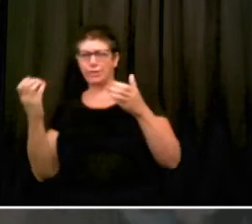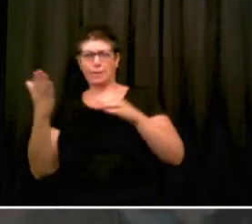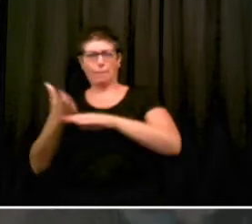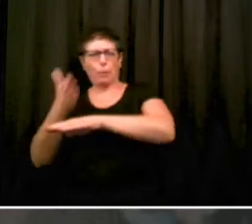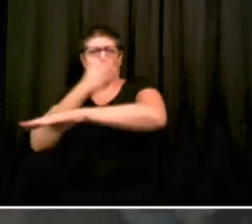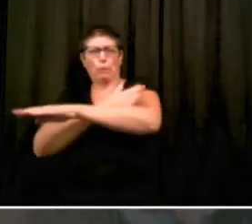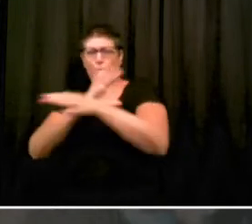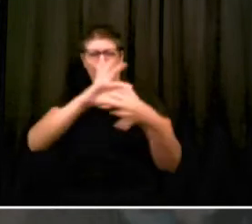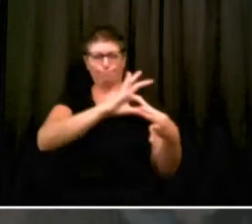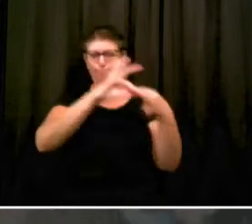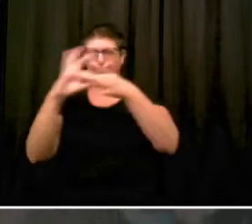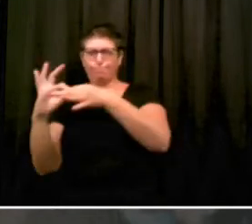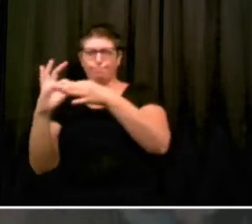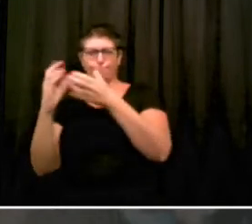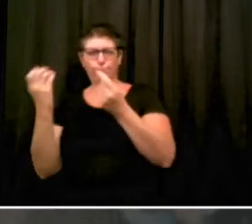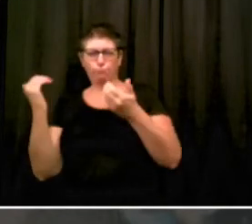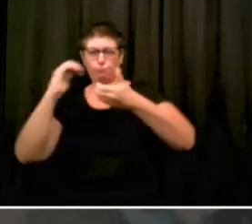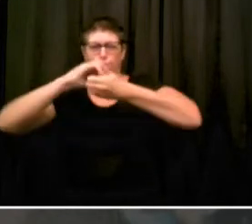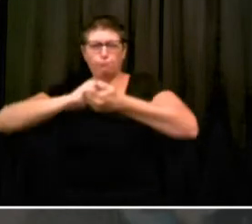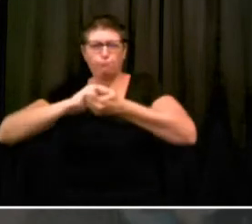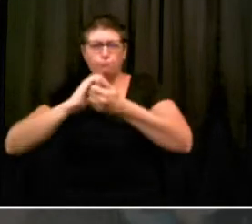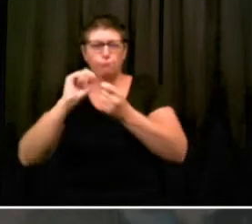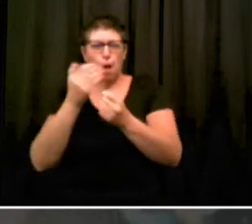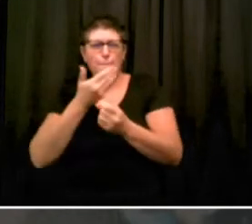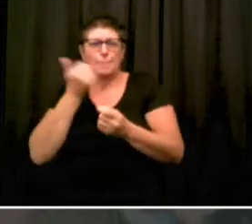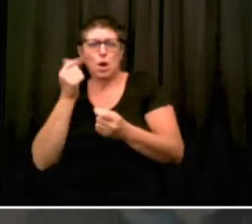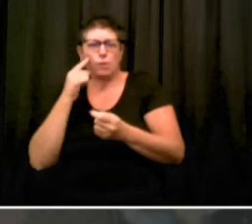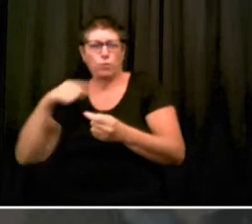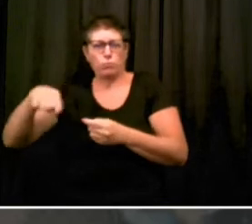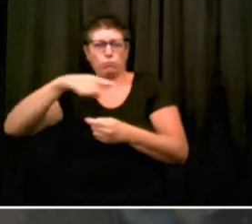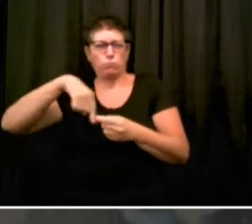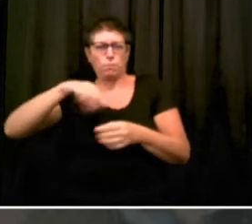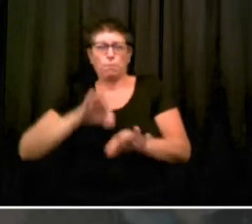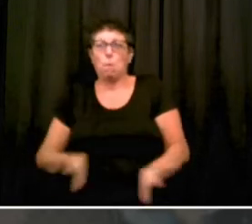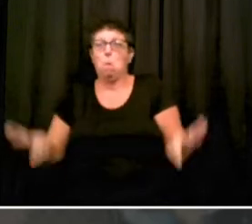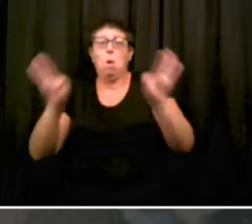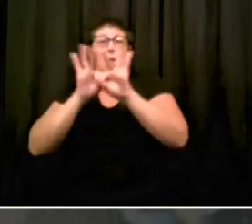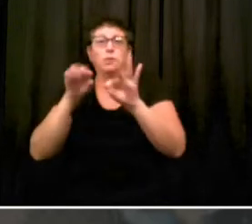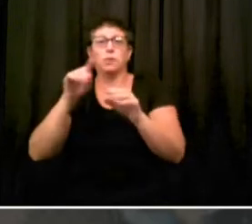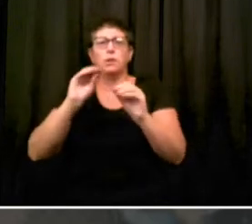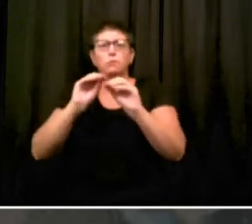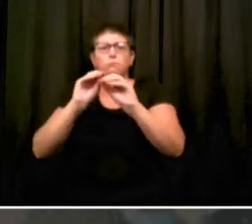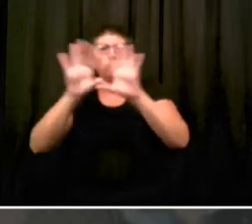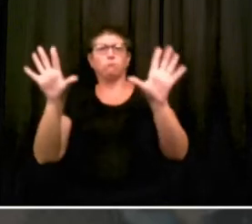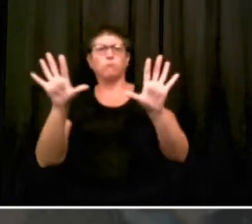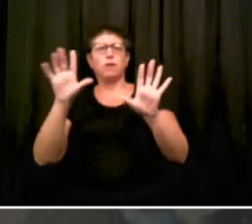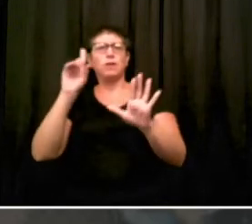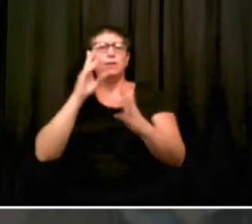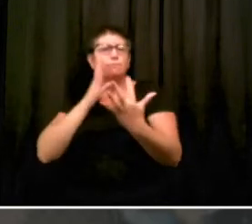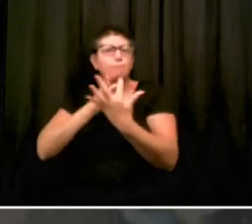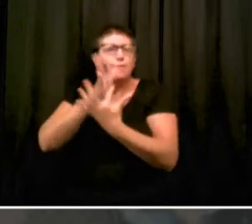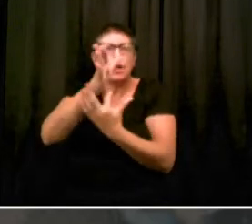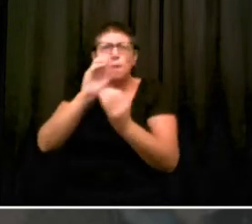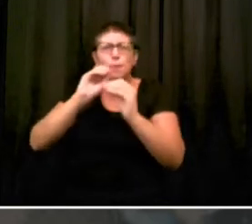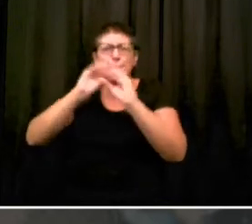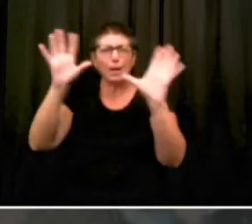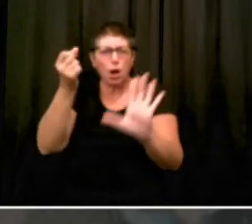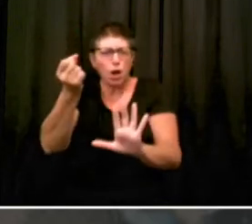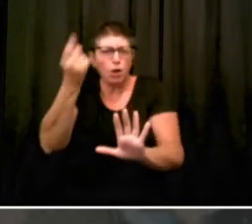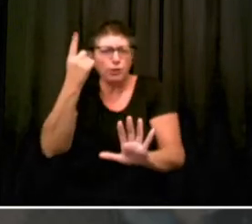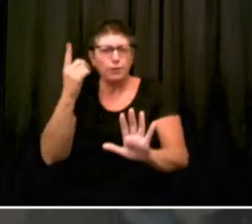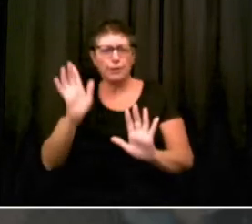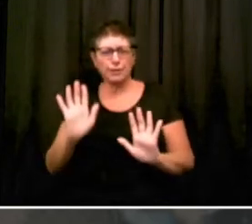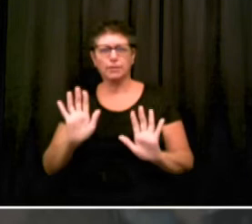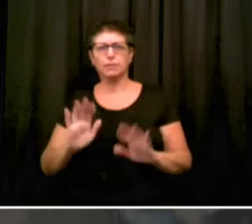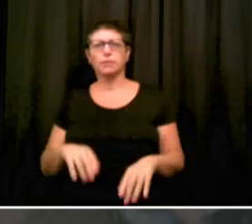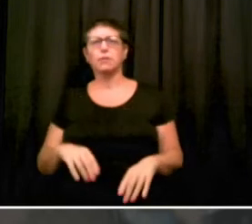7 years, that use of force is the most minimal possible? So today we are publishing our response to